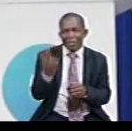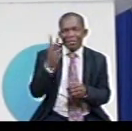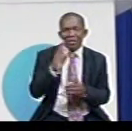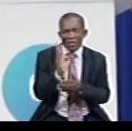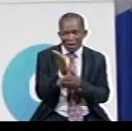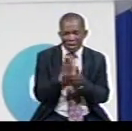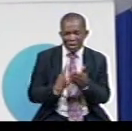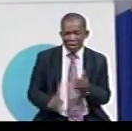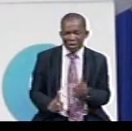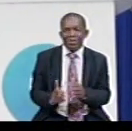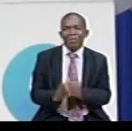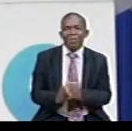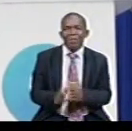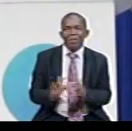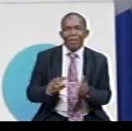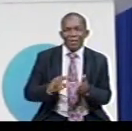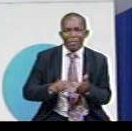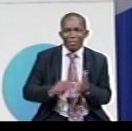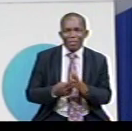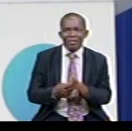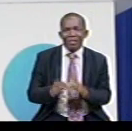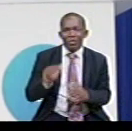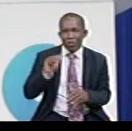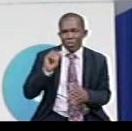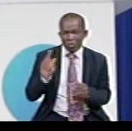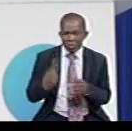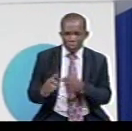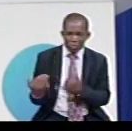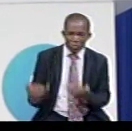That's today, tomorrow, and Tuesday.